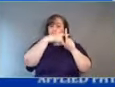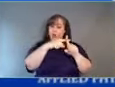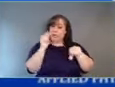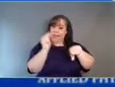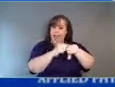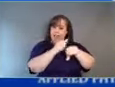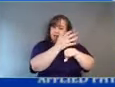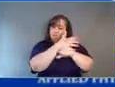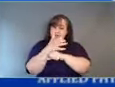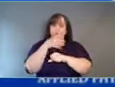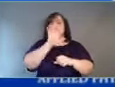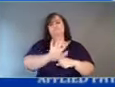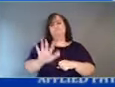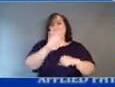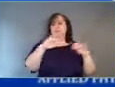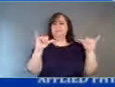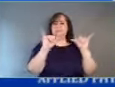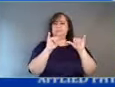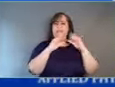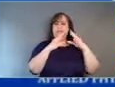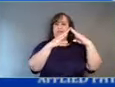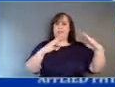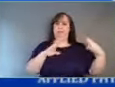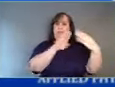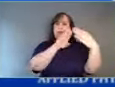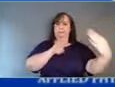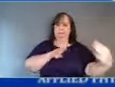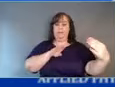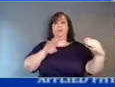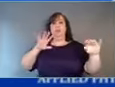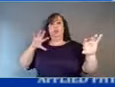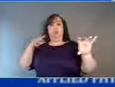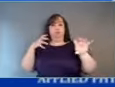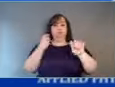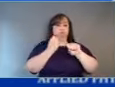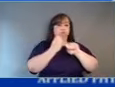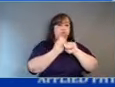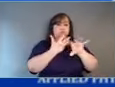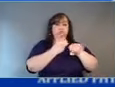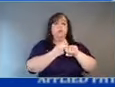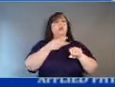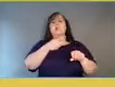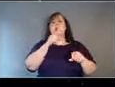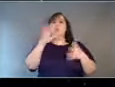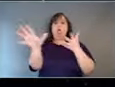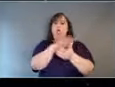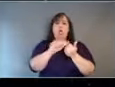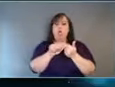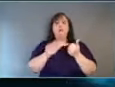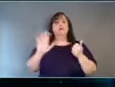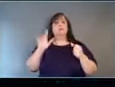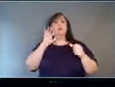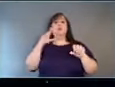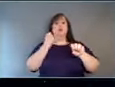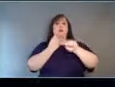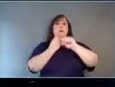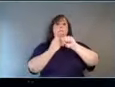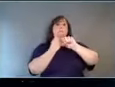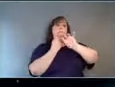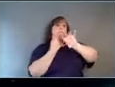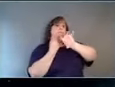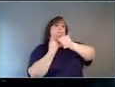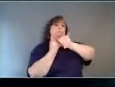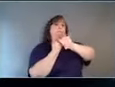slamming this smaller spacecraft into this larger asteroid isn't going to destroy it, but it will deflect it. It's going to give it a small